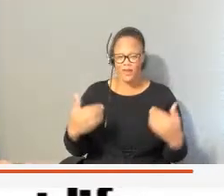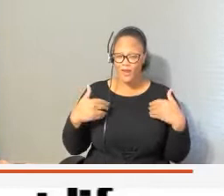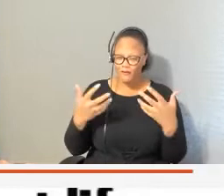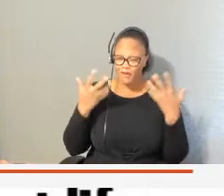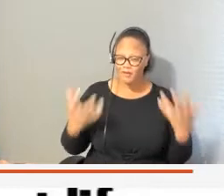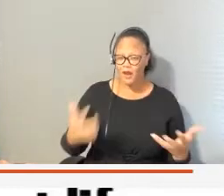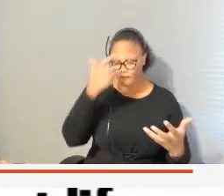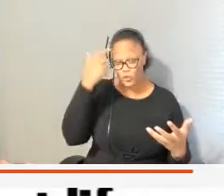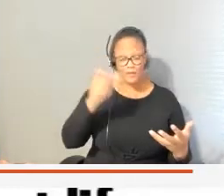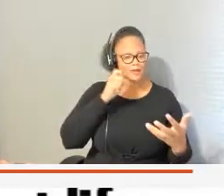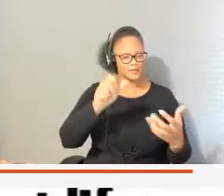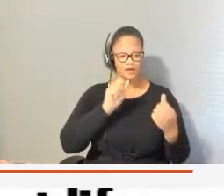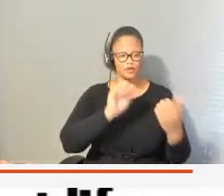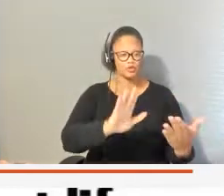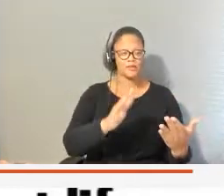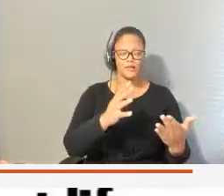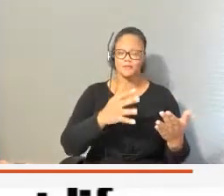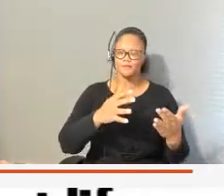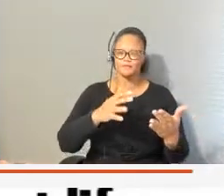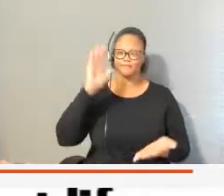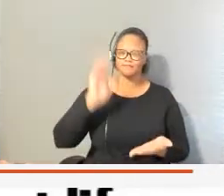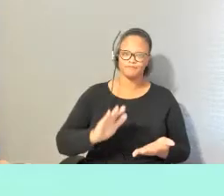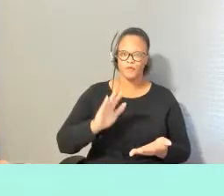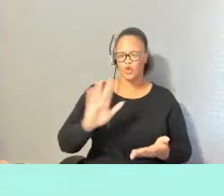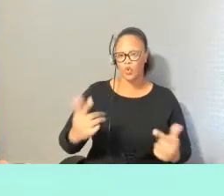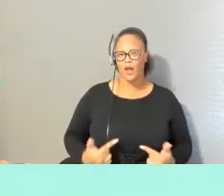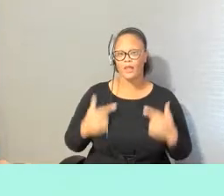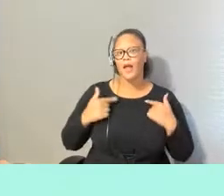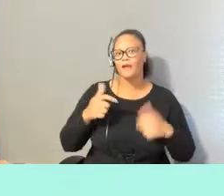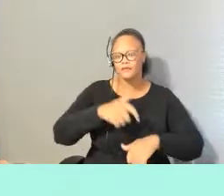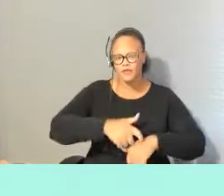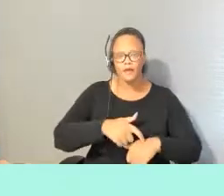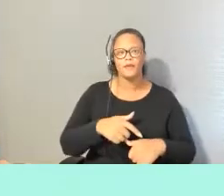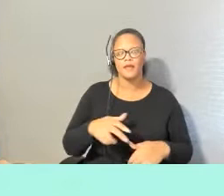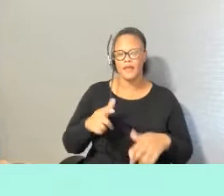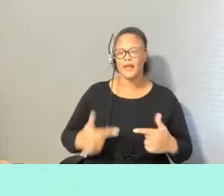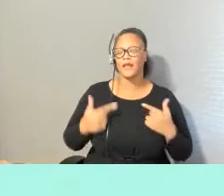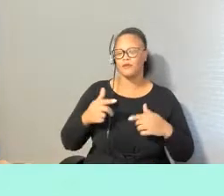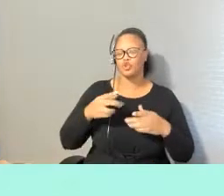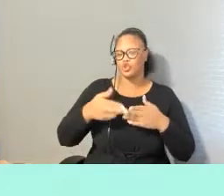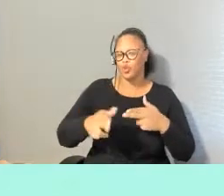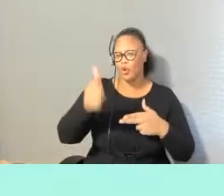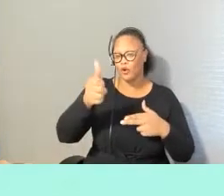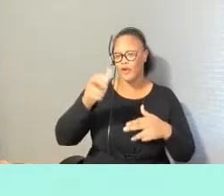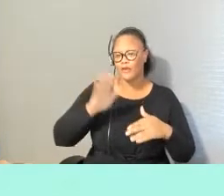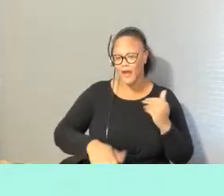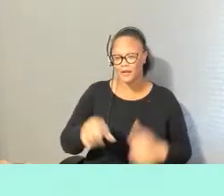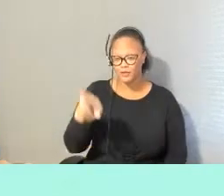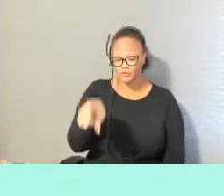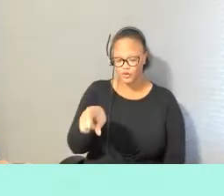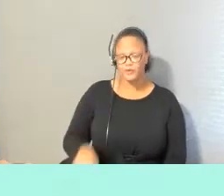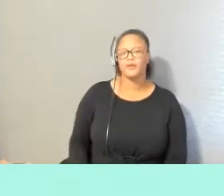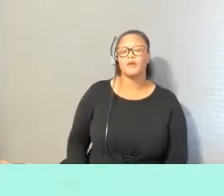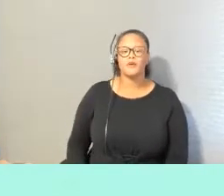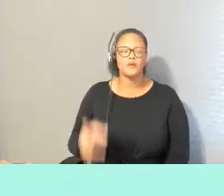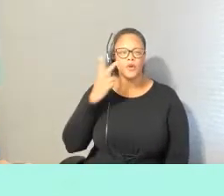is unaddressed. It takes years off of their life and they live shorter than what they should. And so we see that individuals,